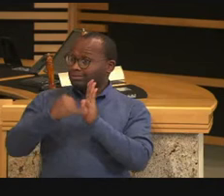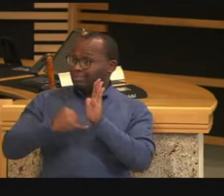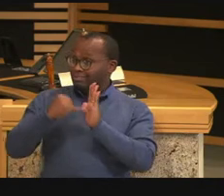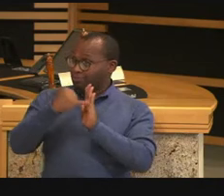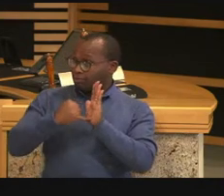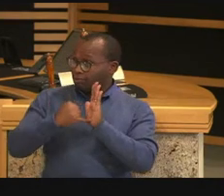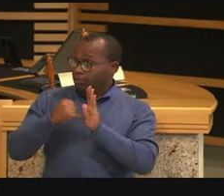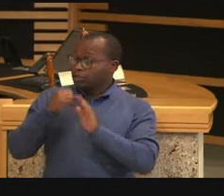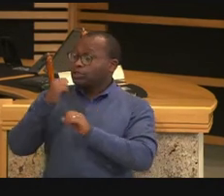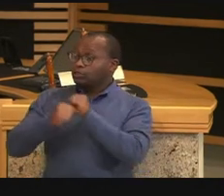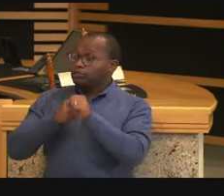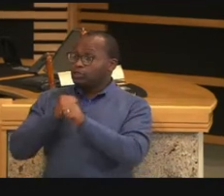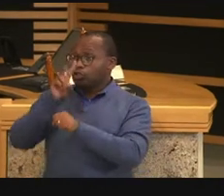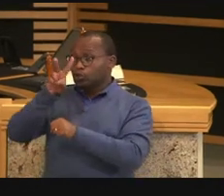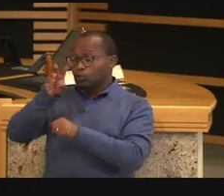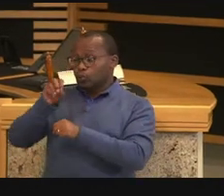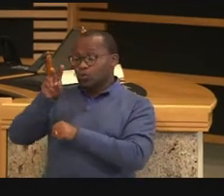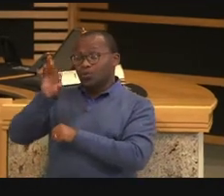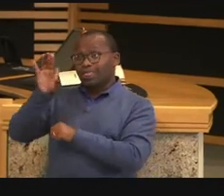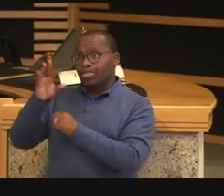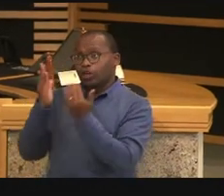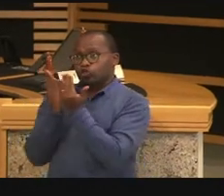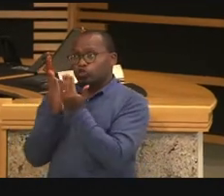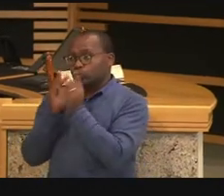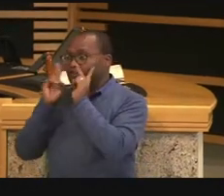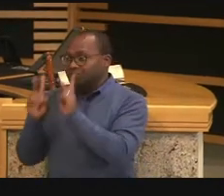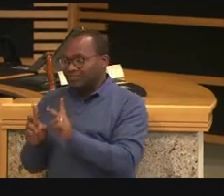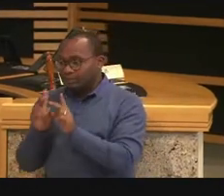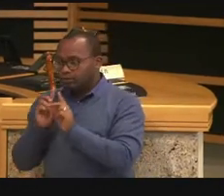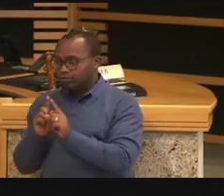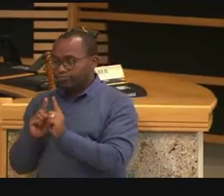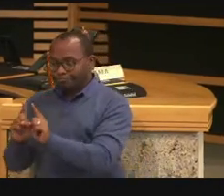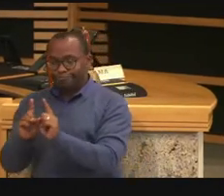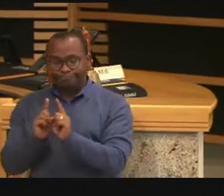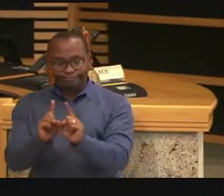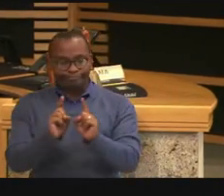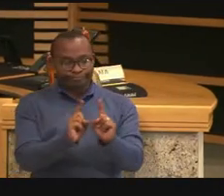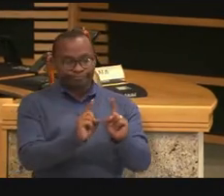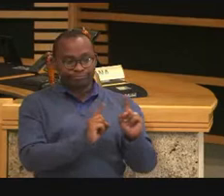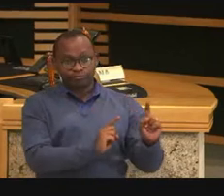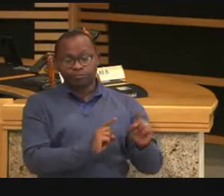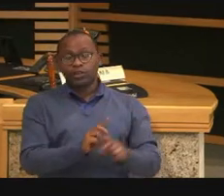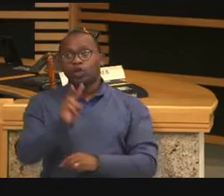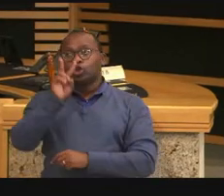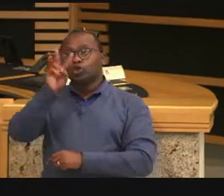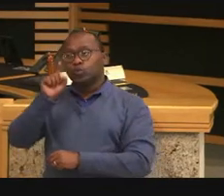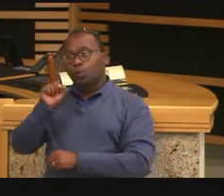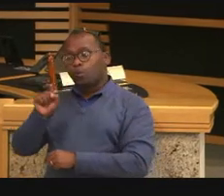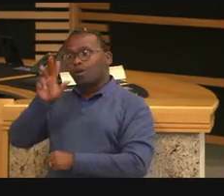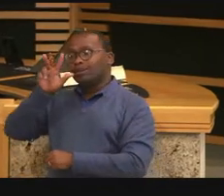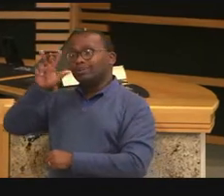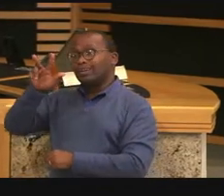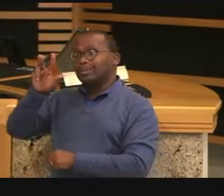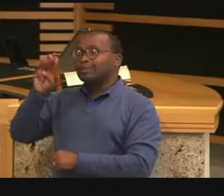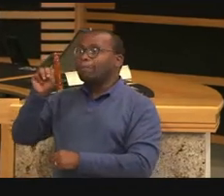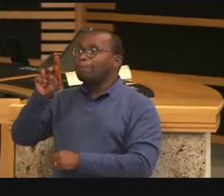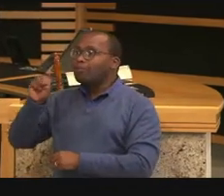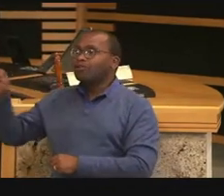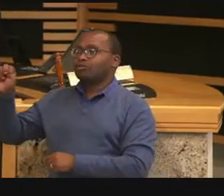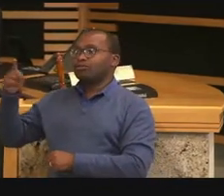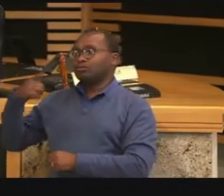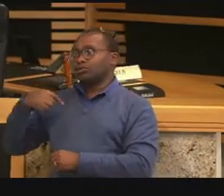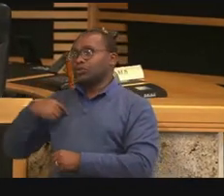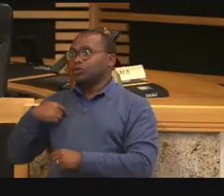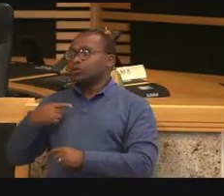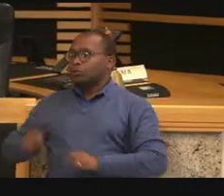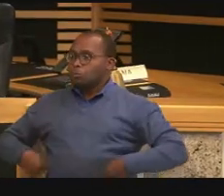visits, if I'm correct, an amount of 2.8 million rands was spent by